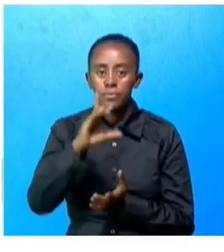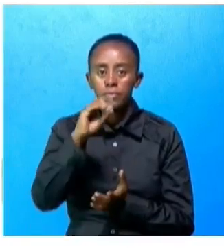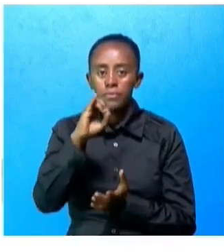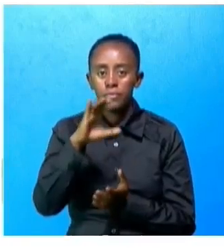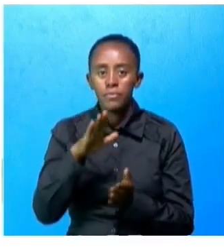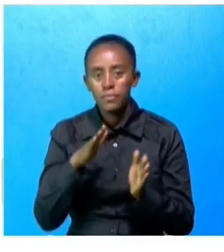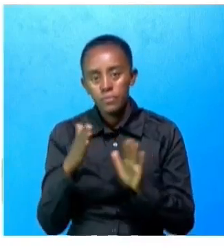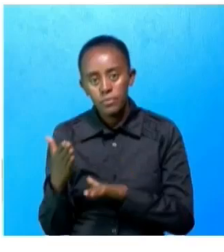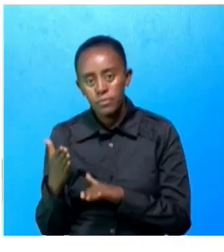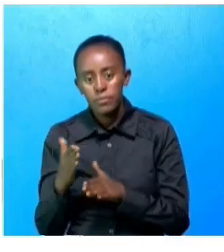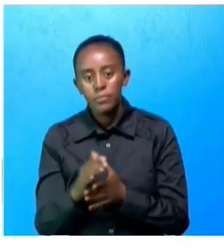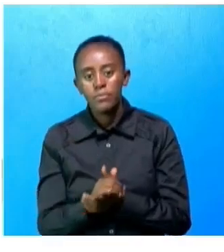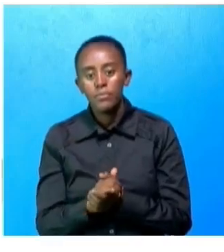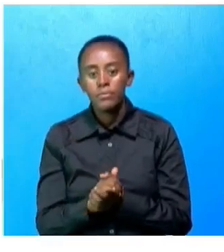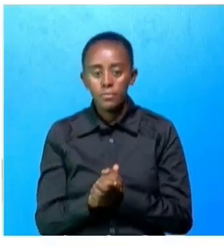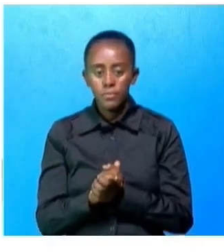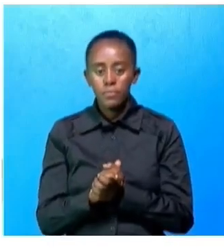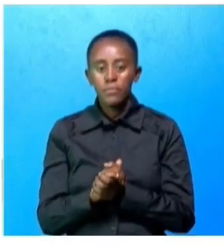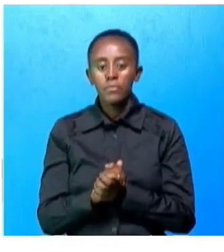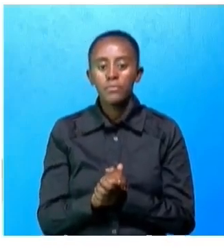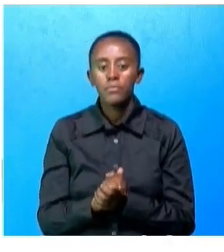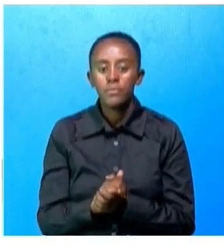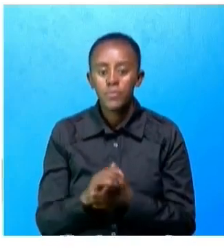Don't watch.